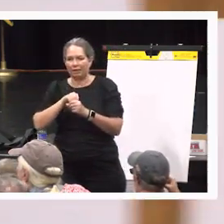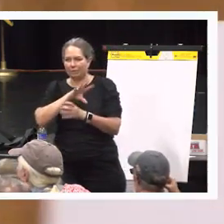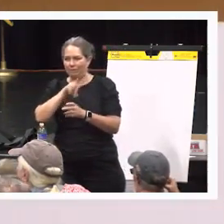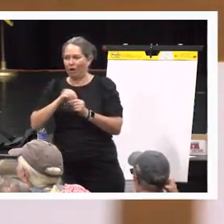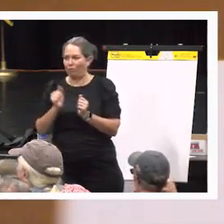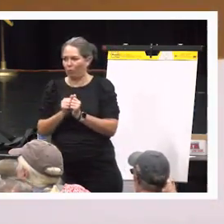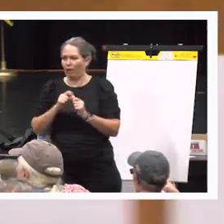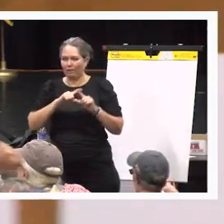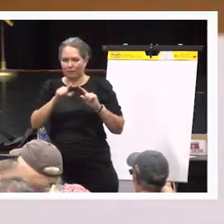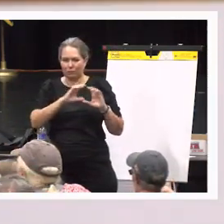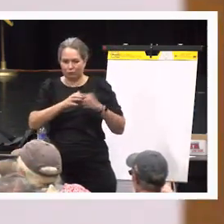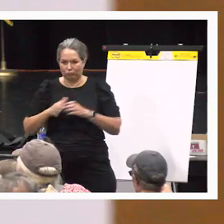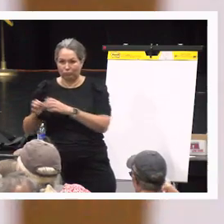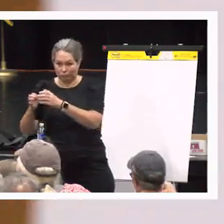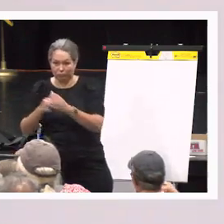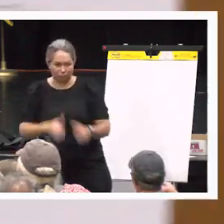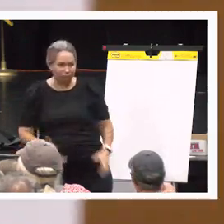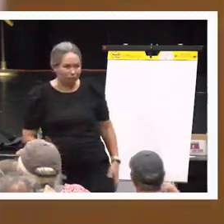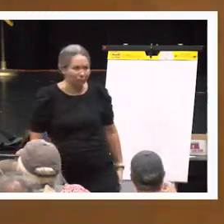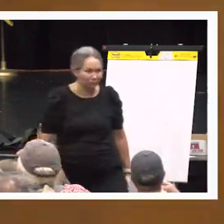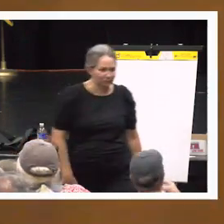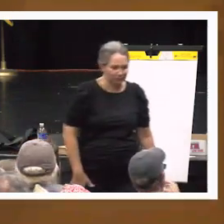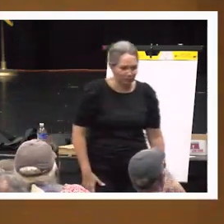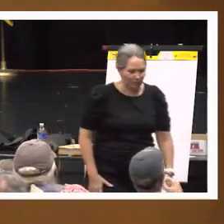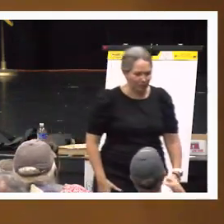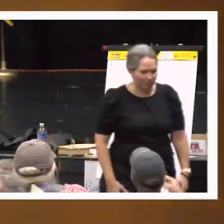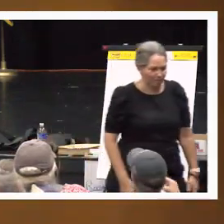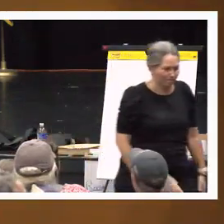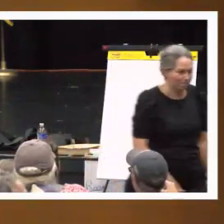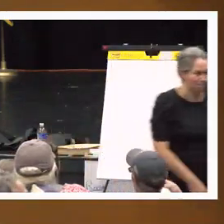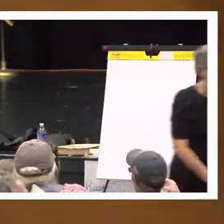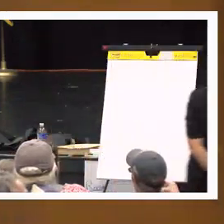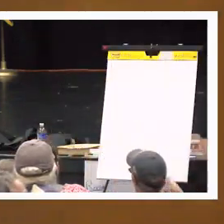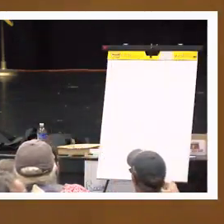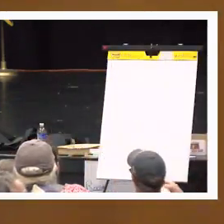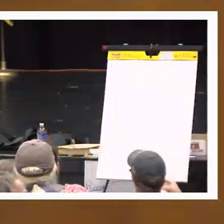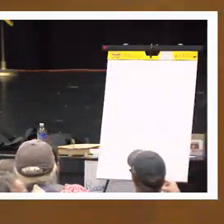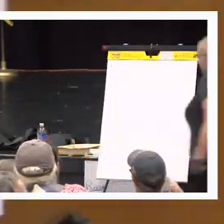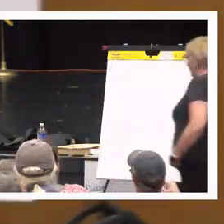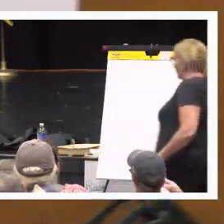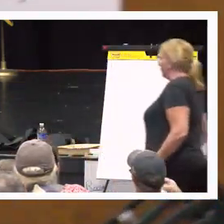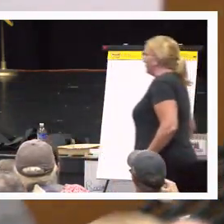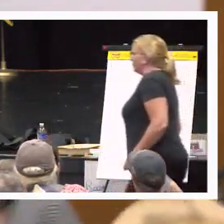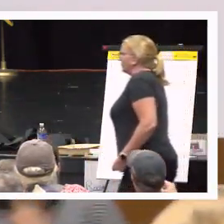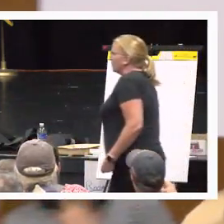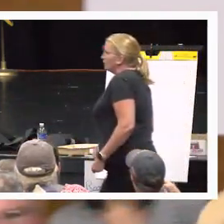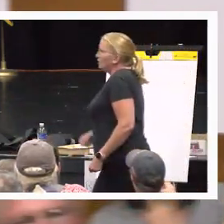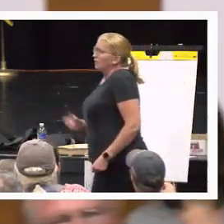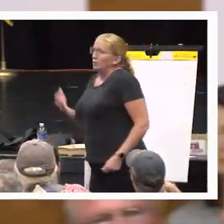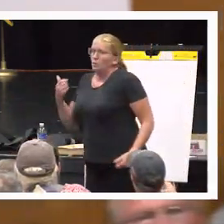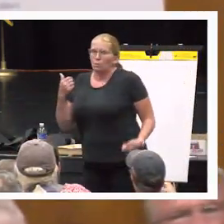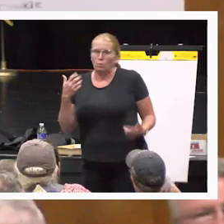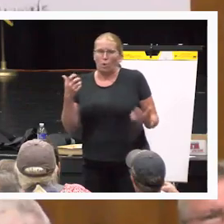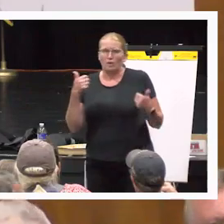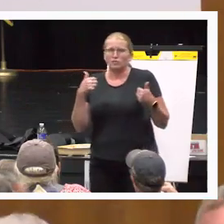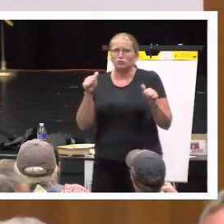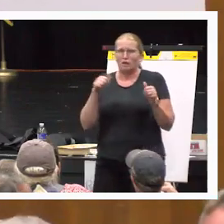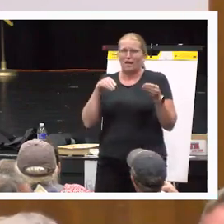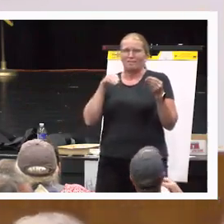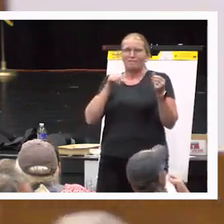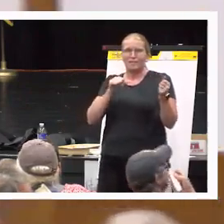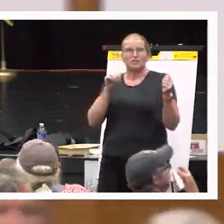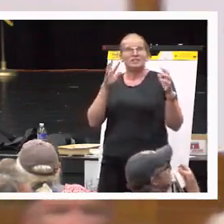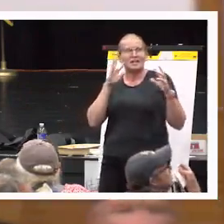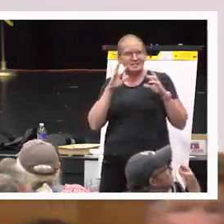much. Okay, so here's what we're gonna do. We wanna do this efficiently. I'm gonna ask a couple of people to help pass out